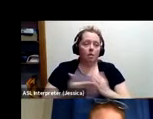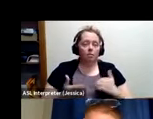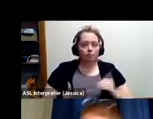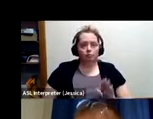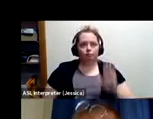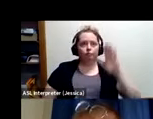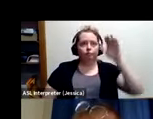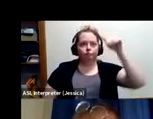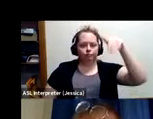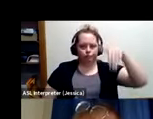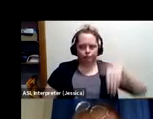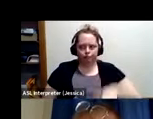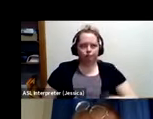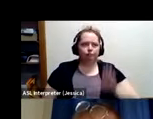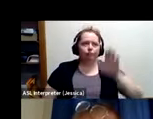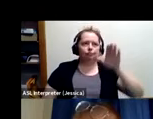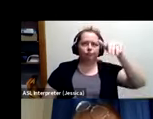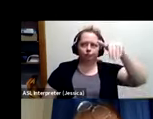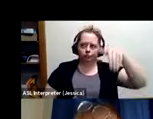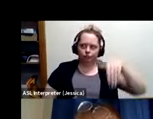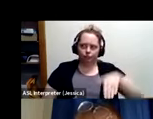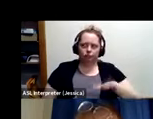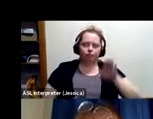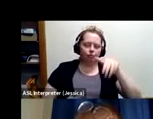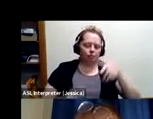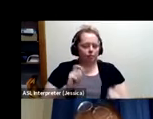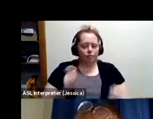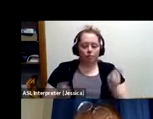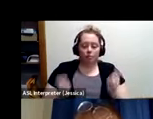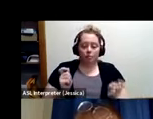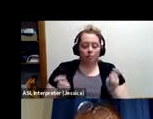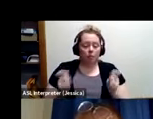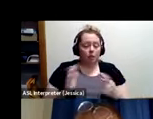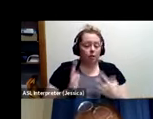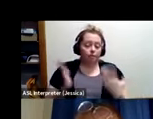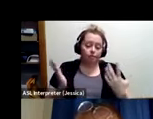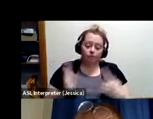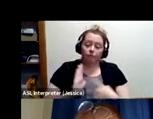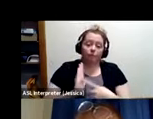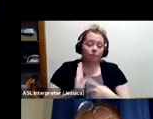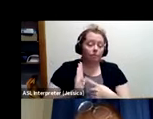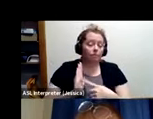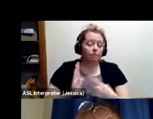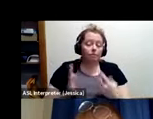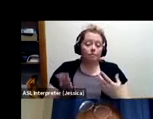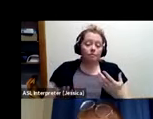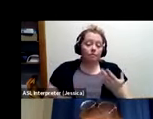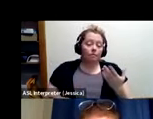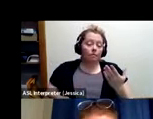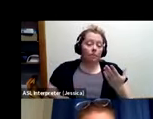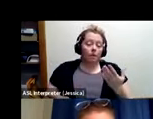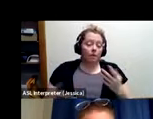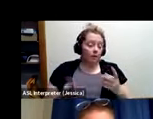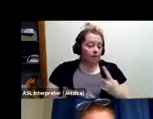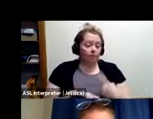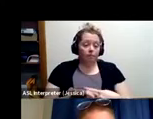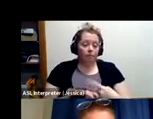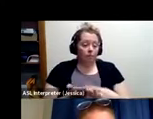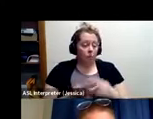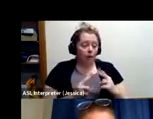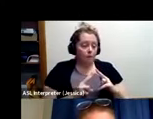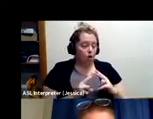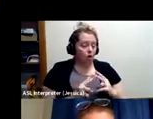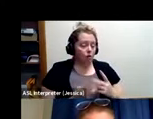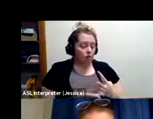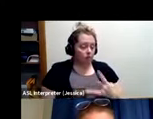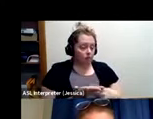it something that you might talk to your partner about this, in 2018 might be different in 2019. You might be